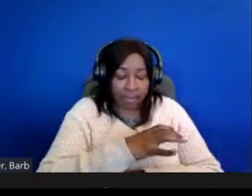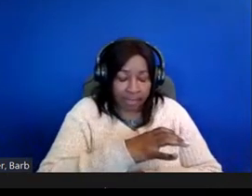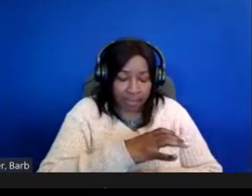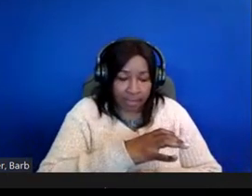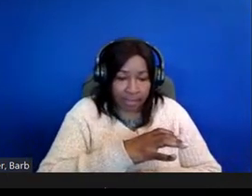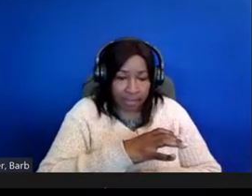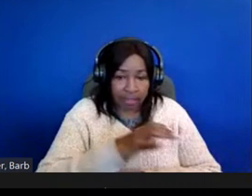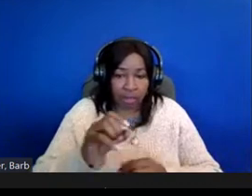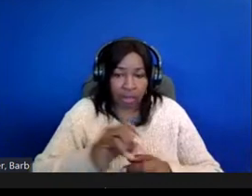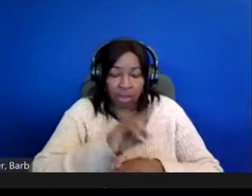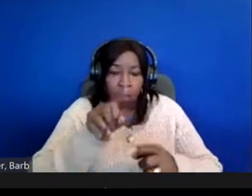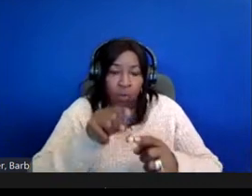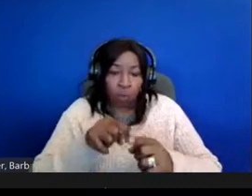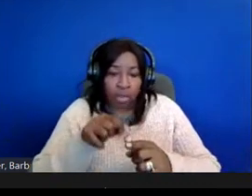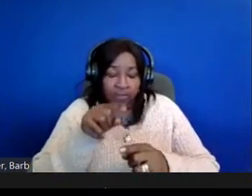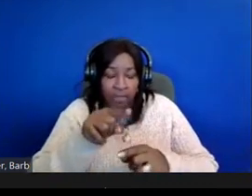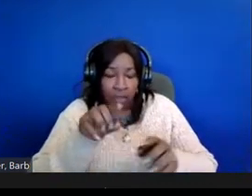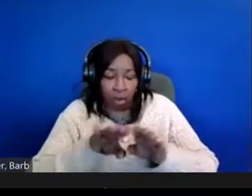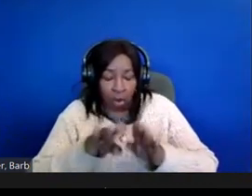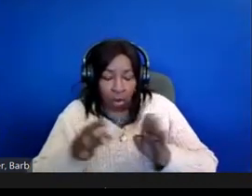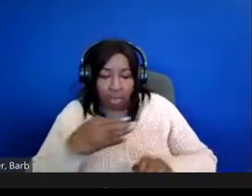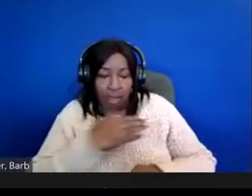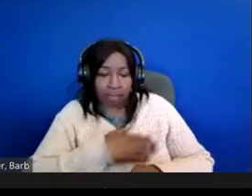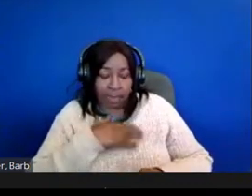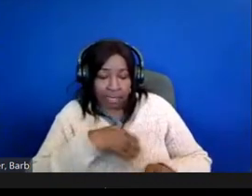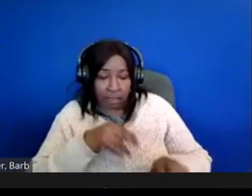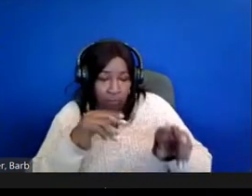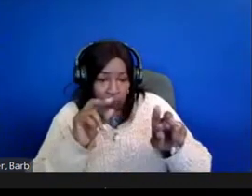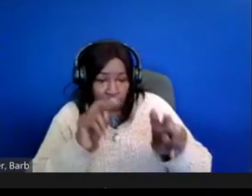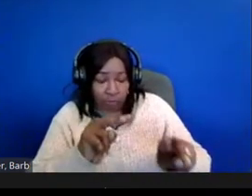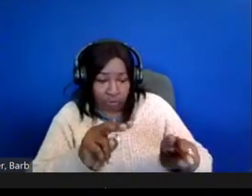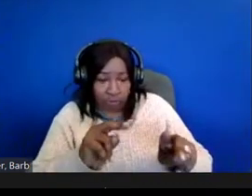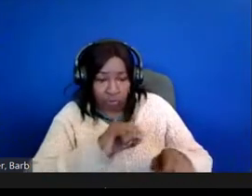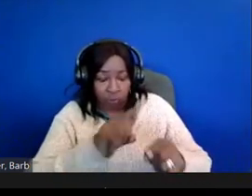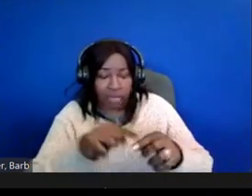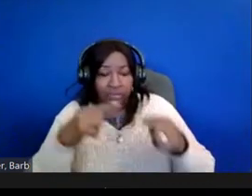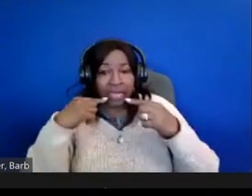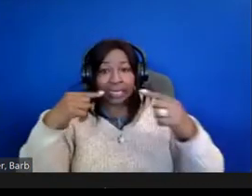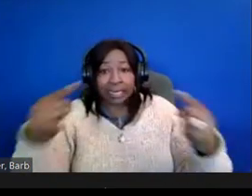they are open. So please stay tuned when these announcements go out.